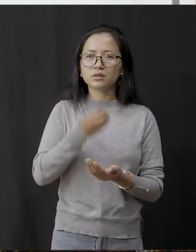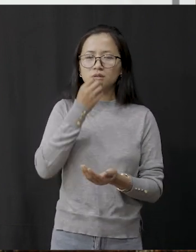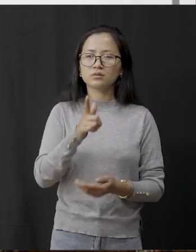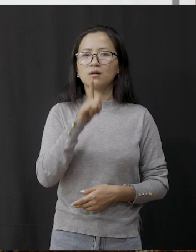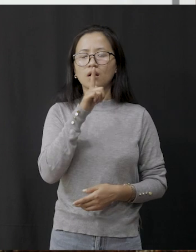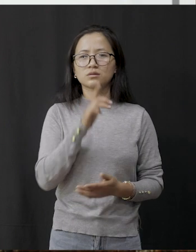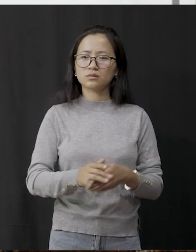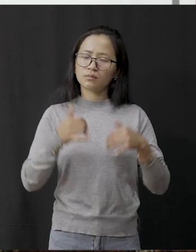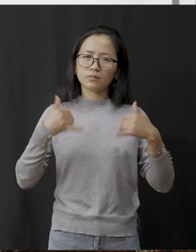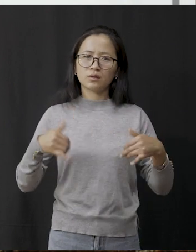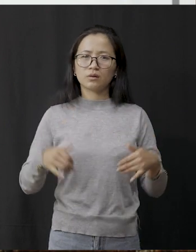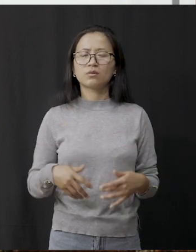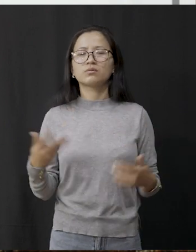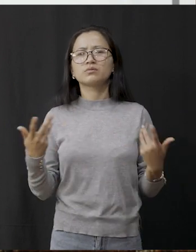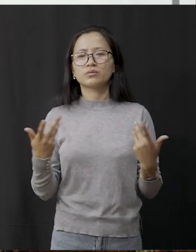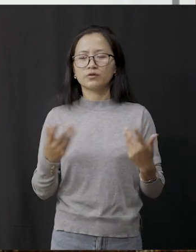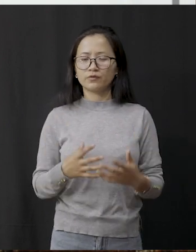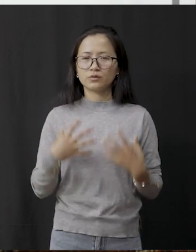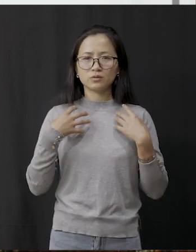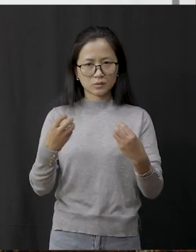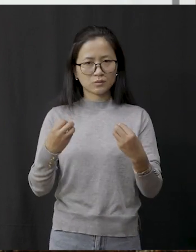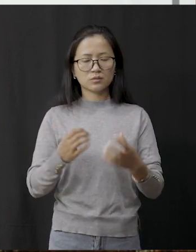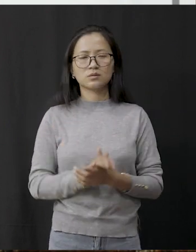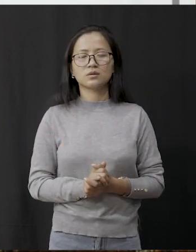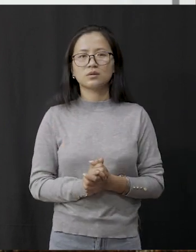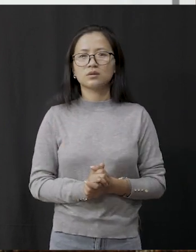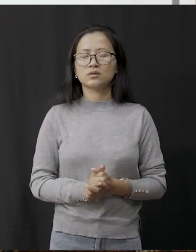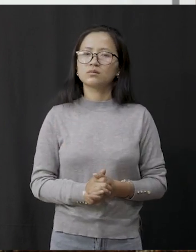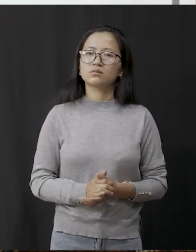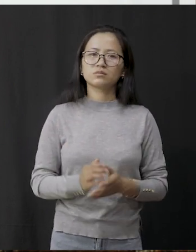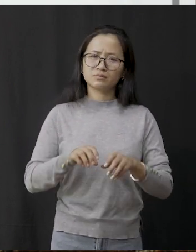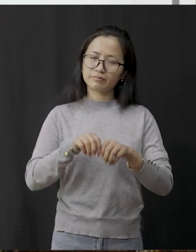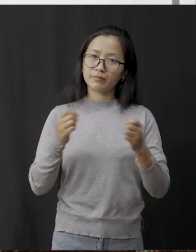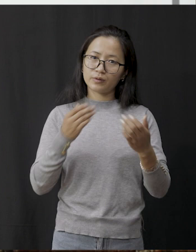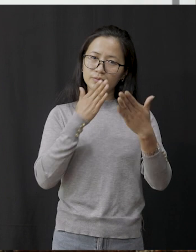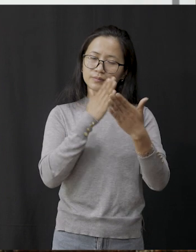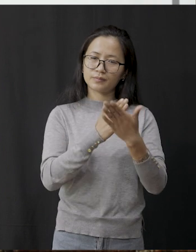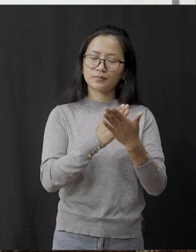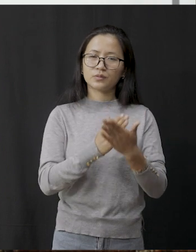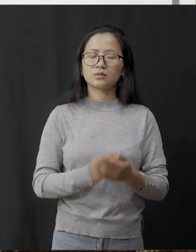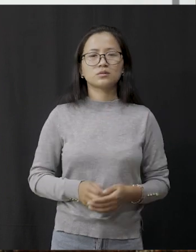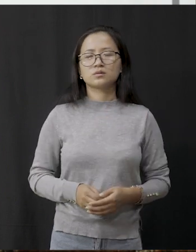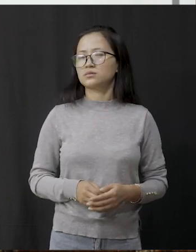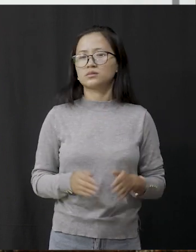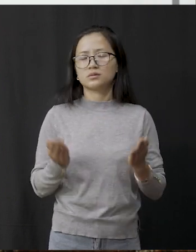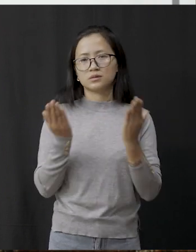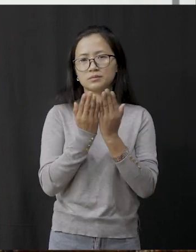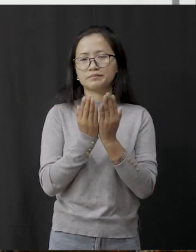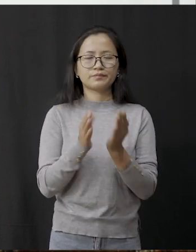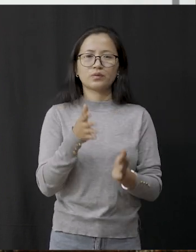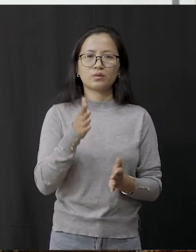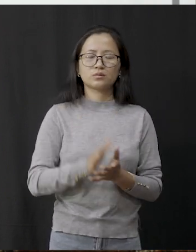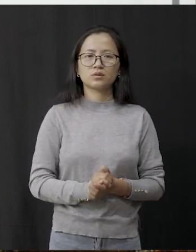can play, you can do whatever you want. During break you don't study, right? So students, we